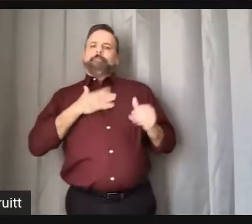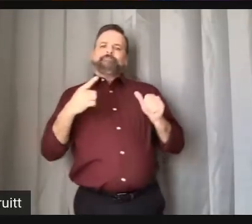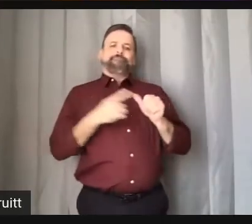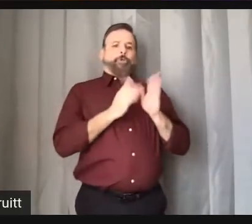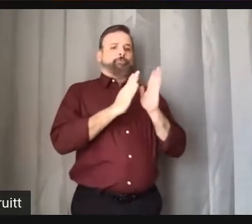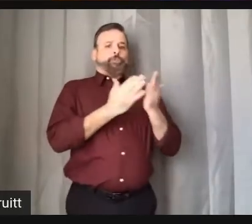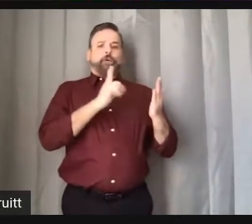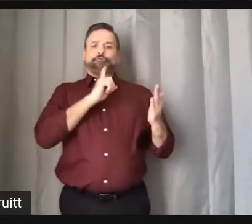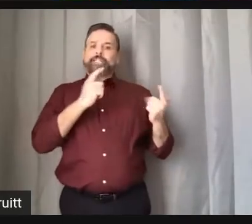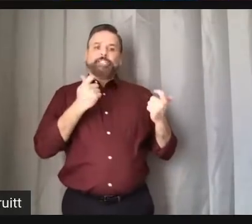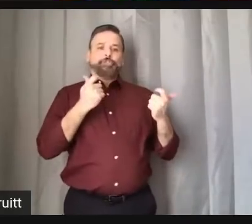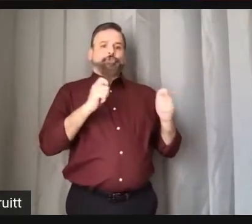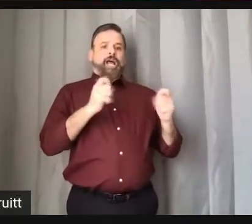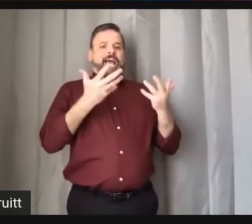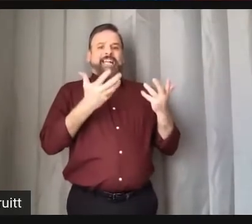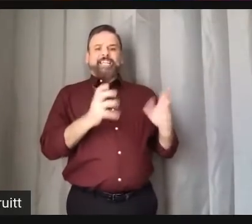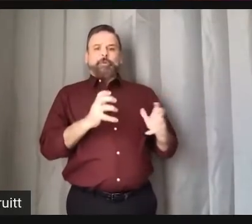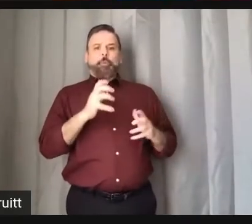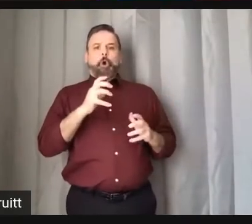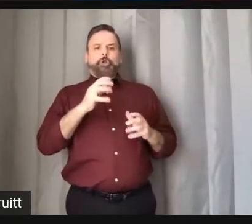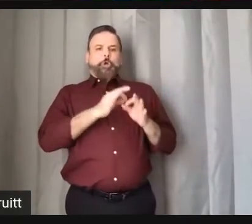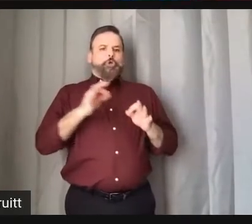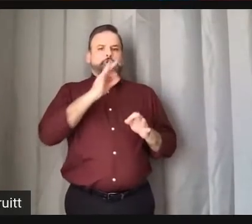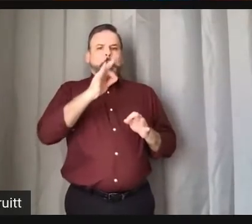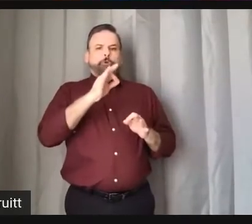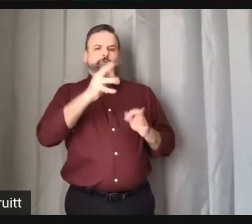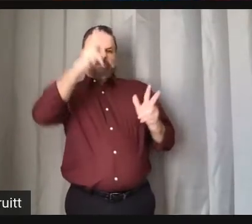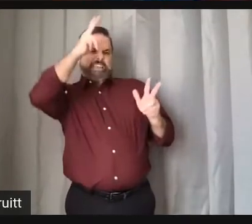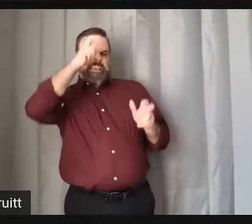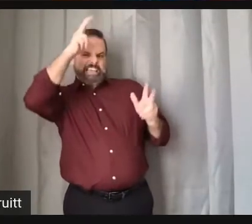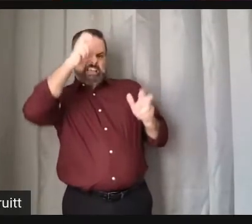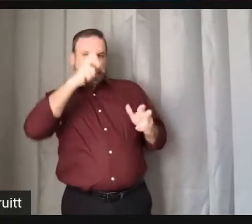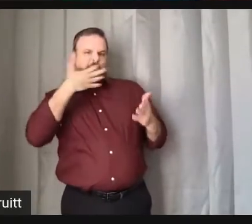do was not demonize ghosts any more than we already do,